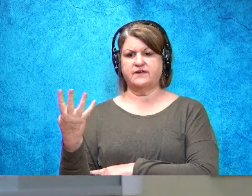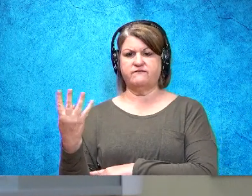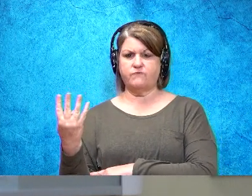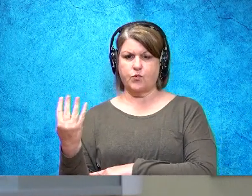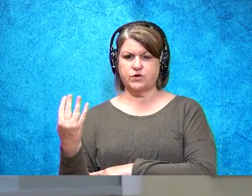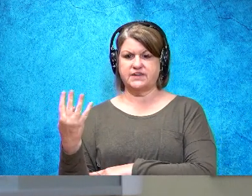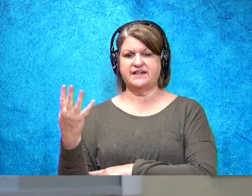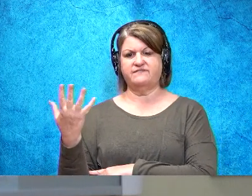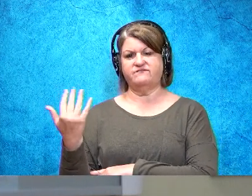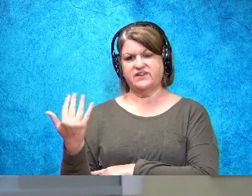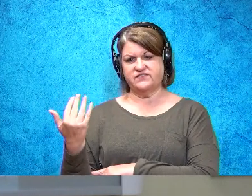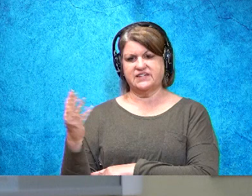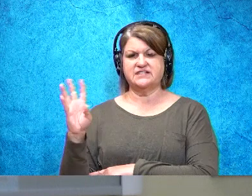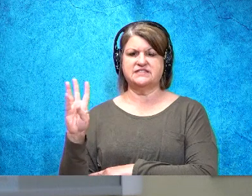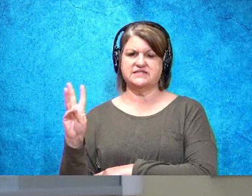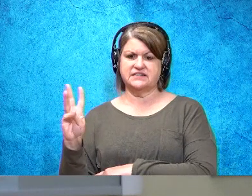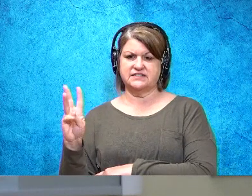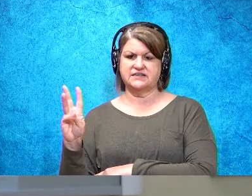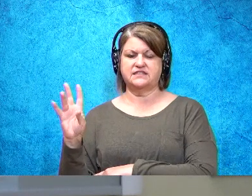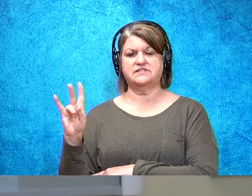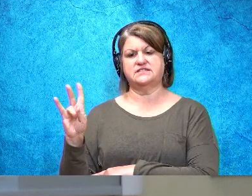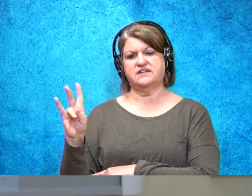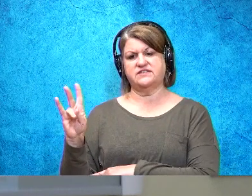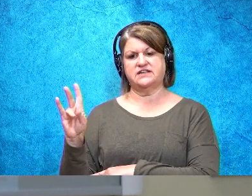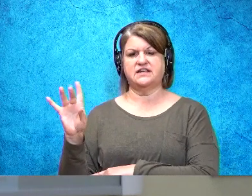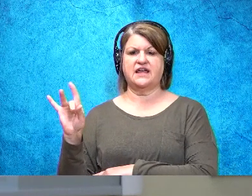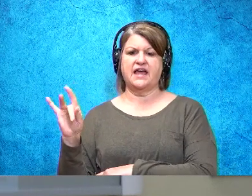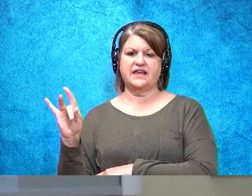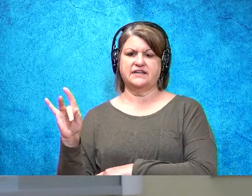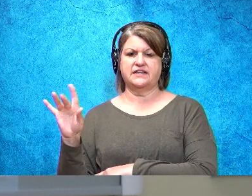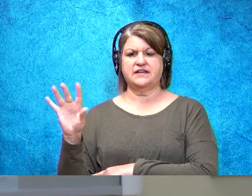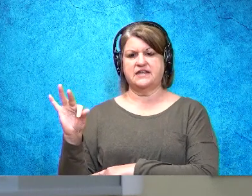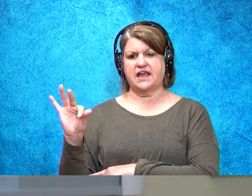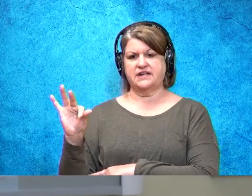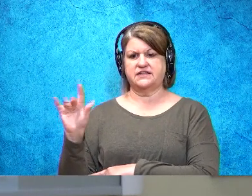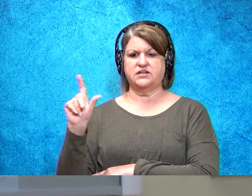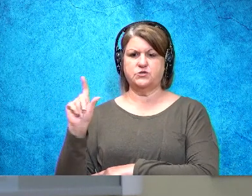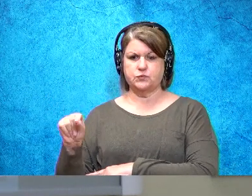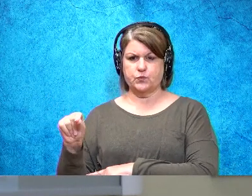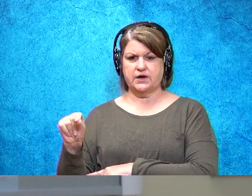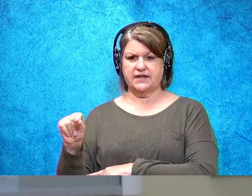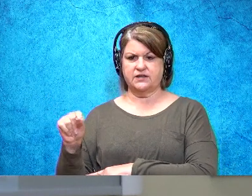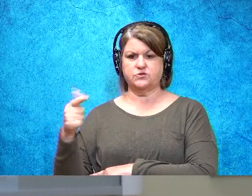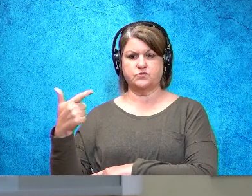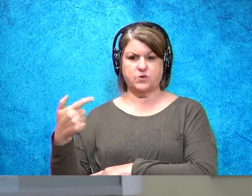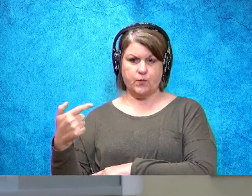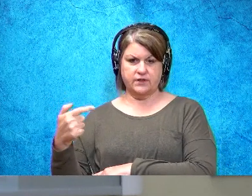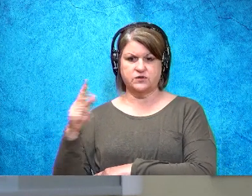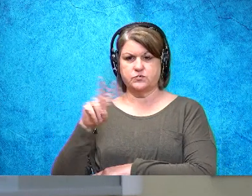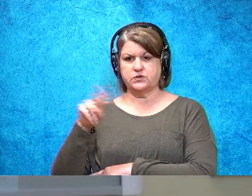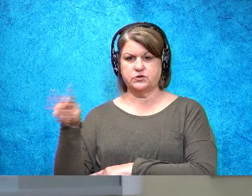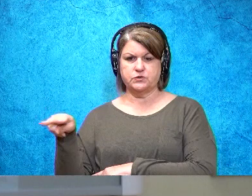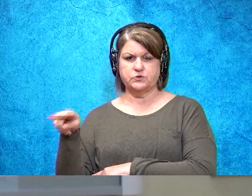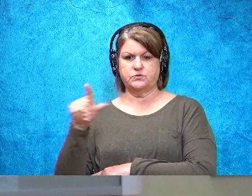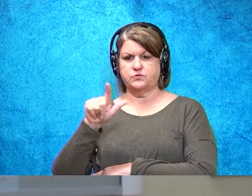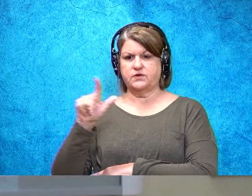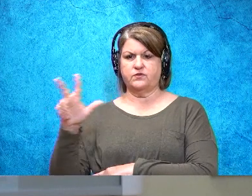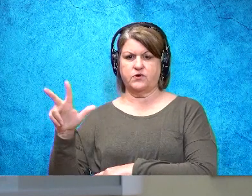13, 14, 15, 16, 17, 18, 19, 20, 21,